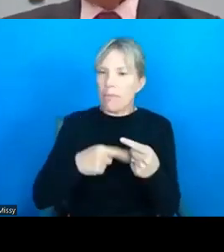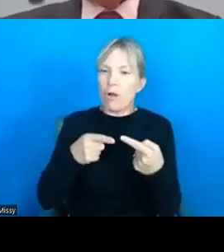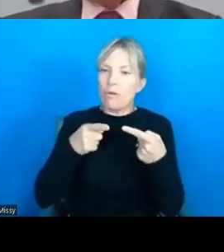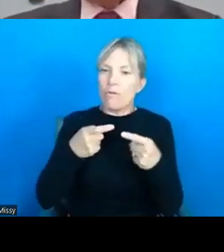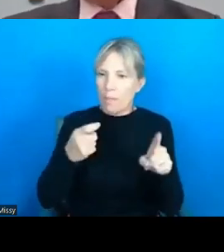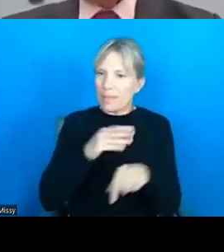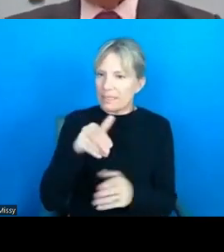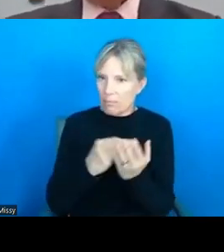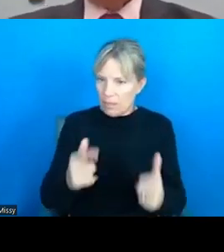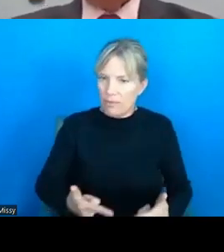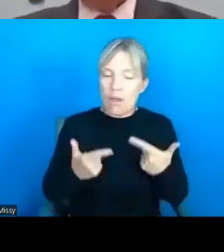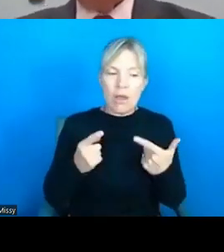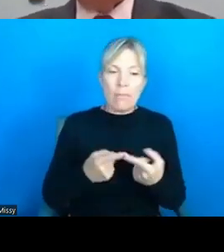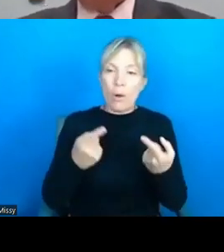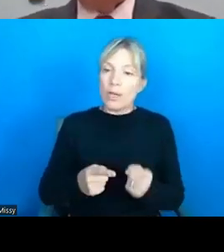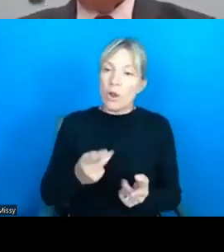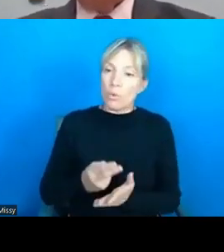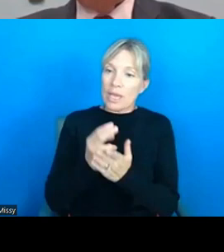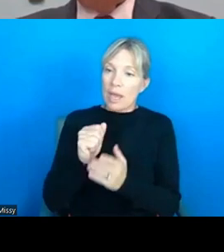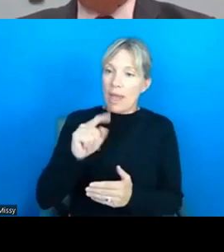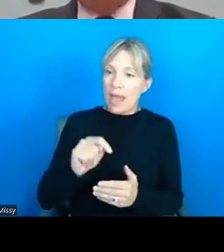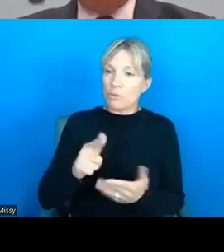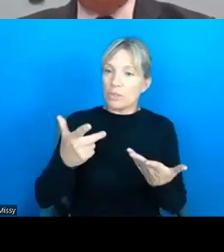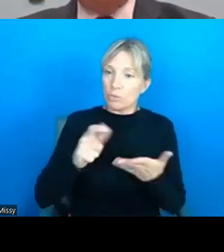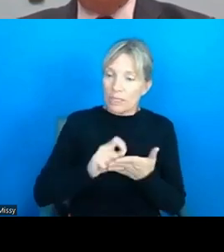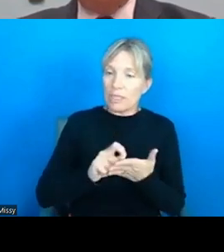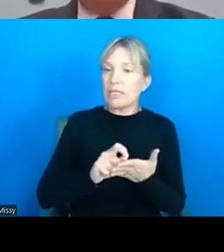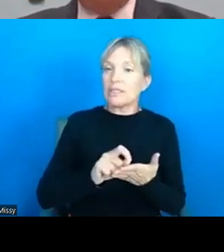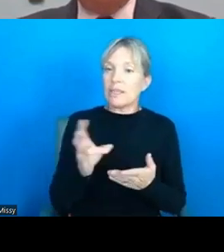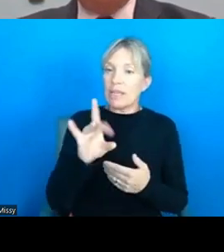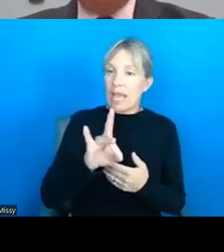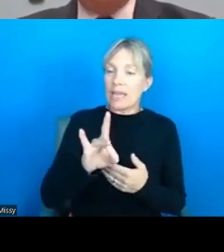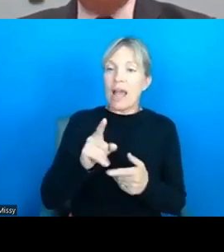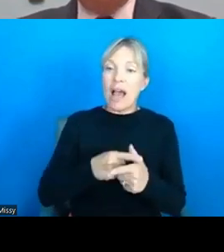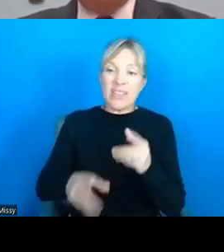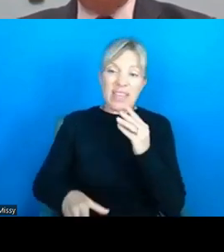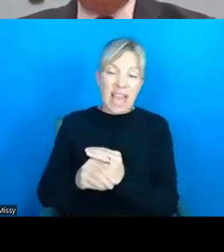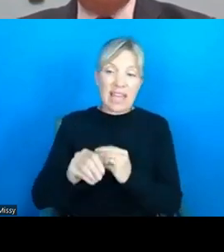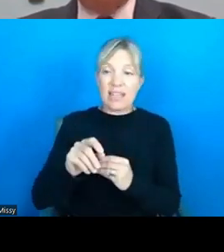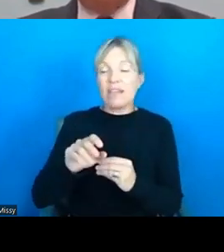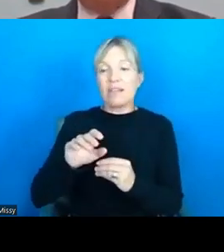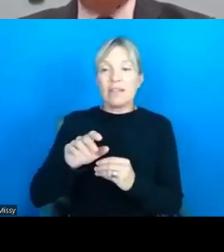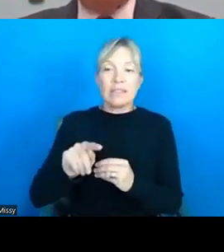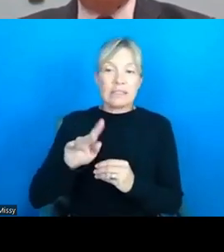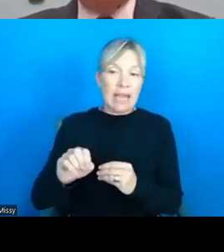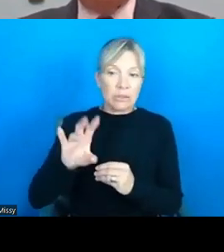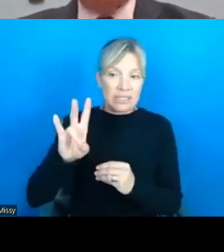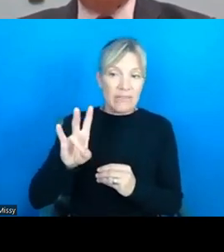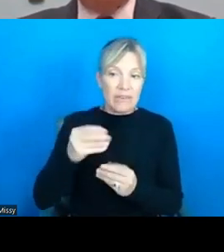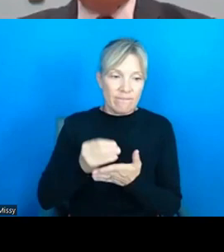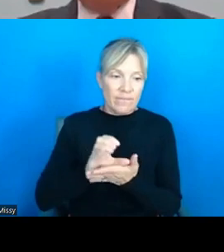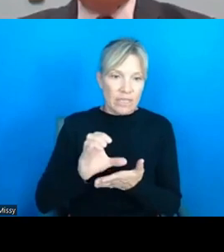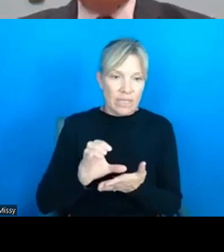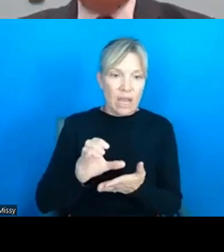centers. But when the Rehab Act was amended in '78 and Title VII funding was added, which, as Lex told you, was